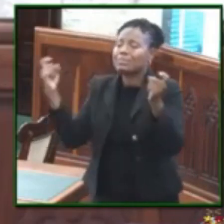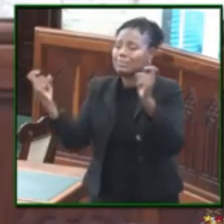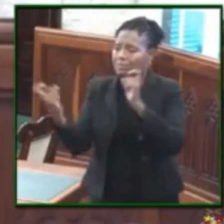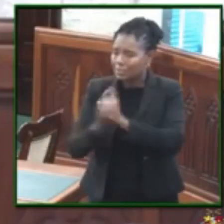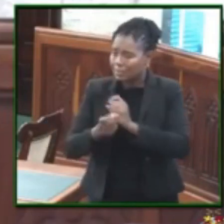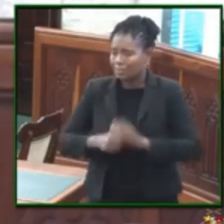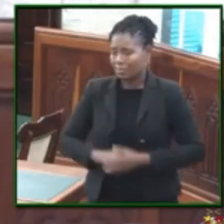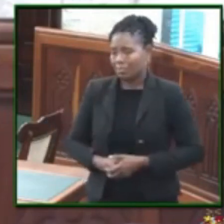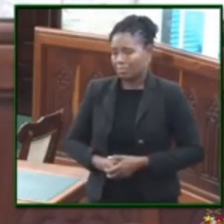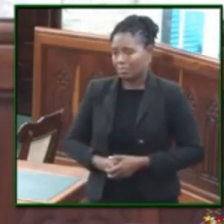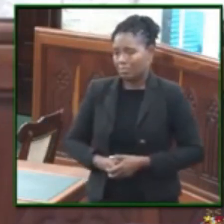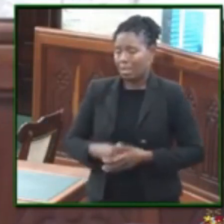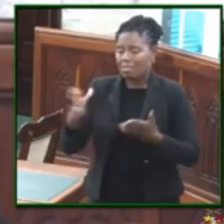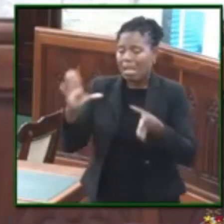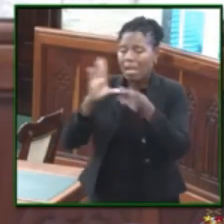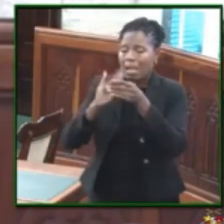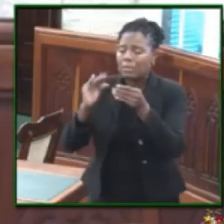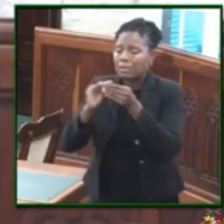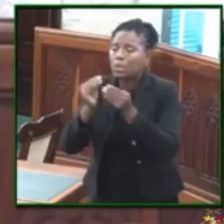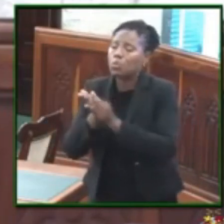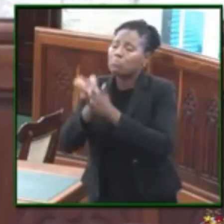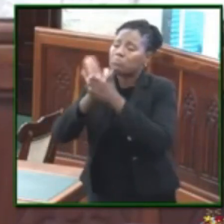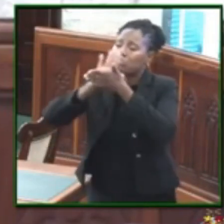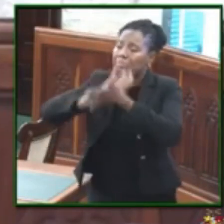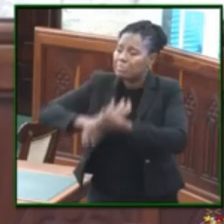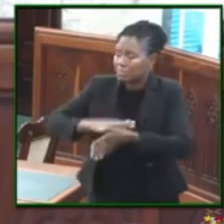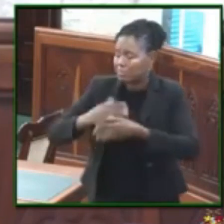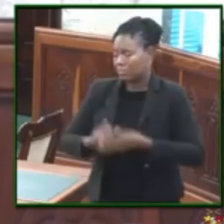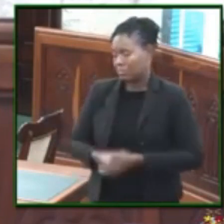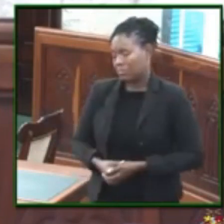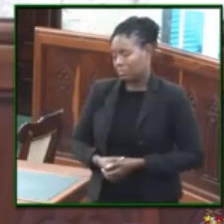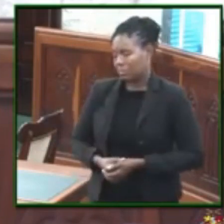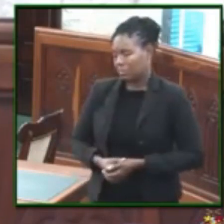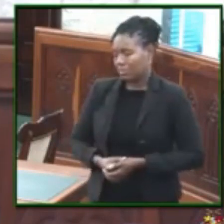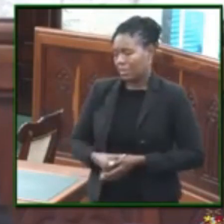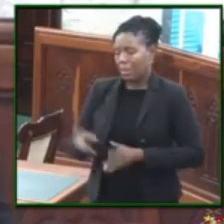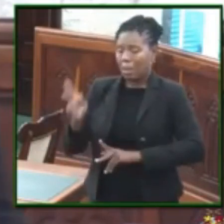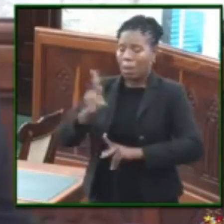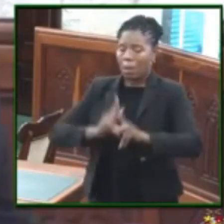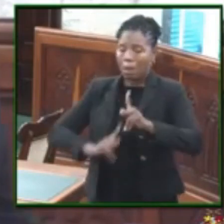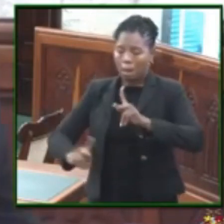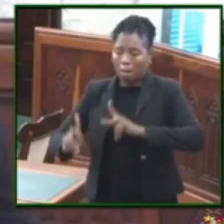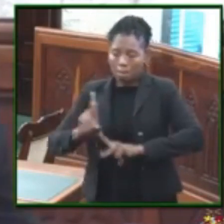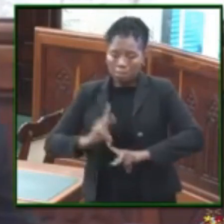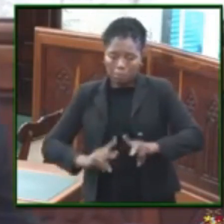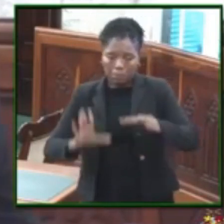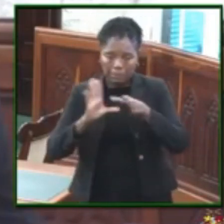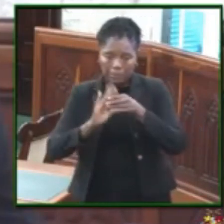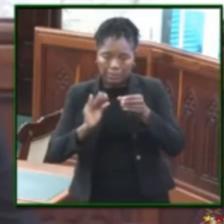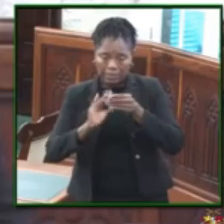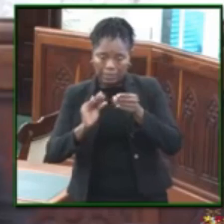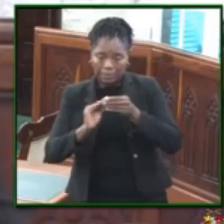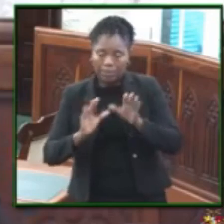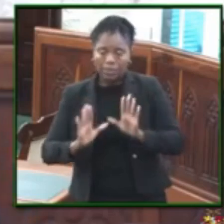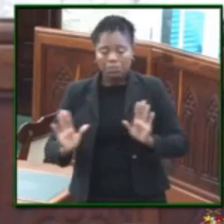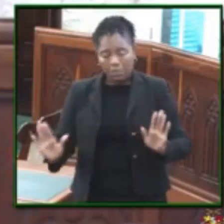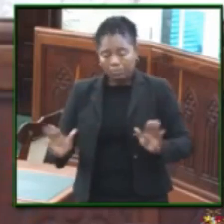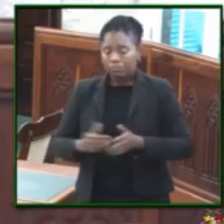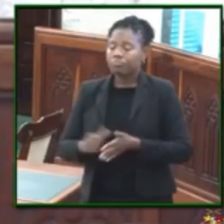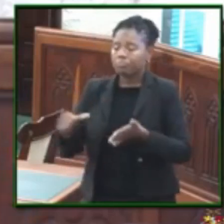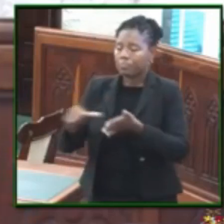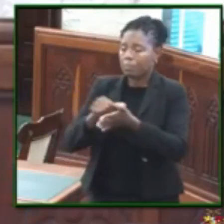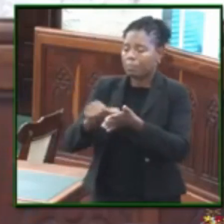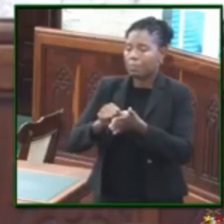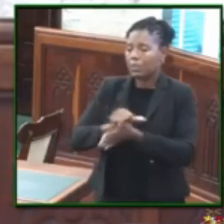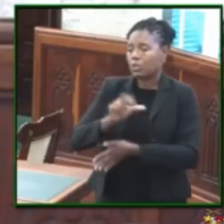are distorting. He is distorting. The honorable member is distorting what the public is in fact saying. But let us come to page